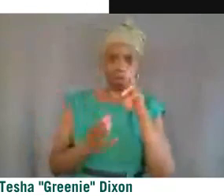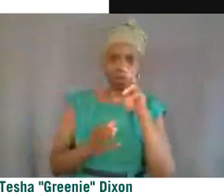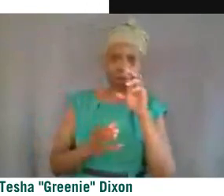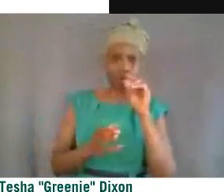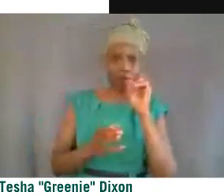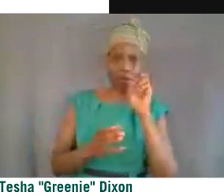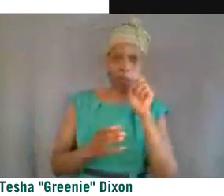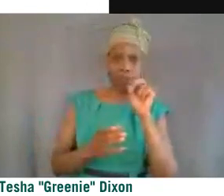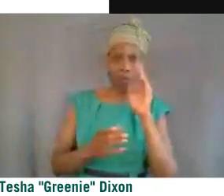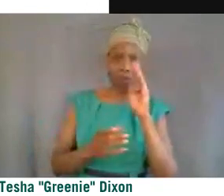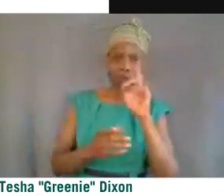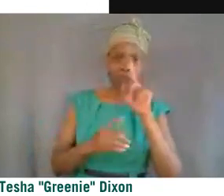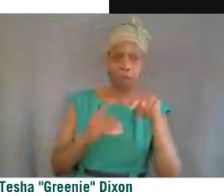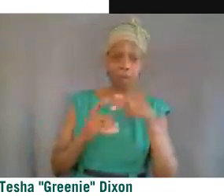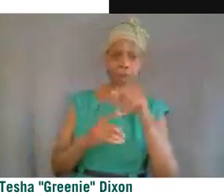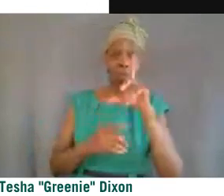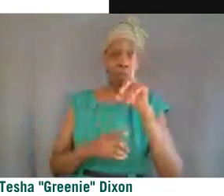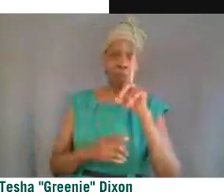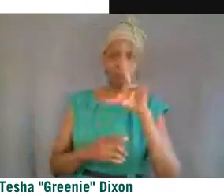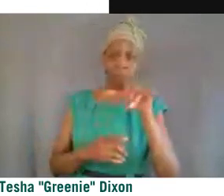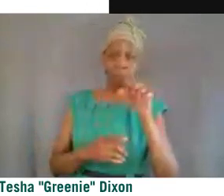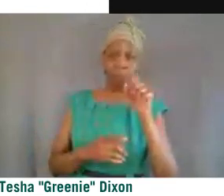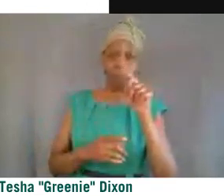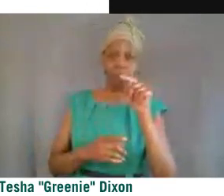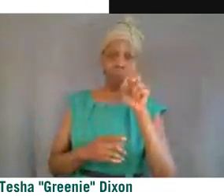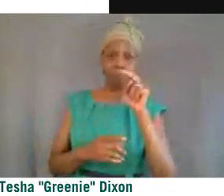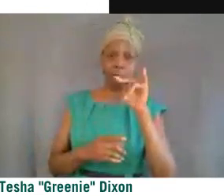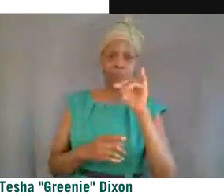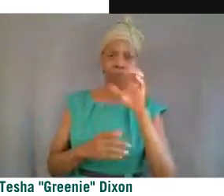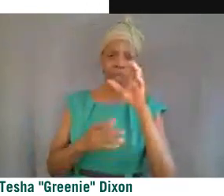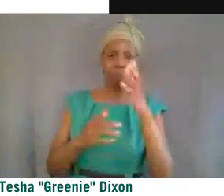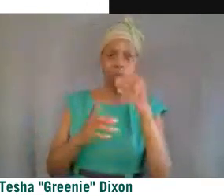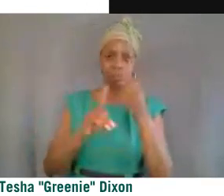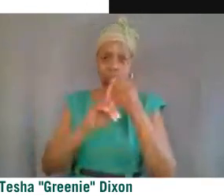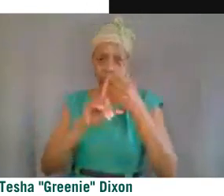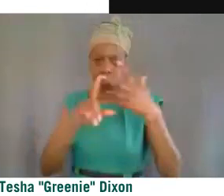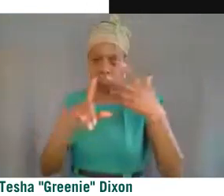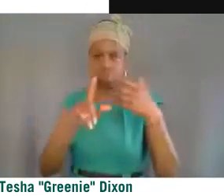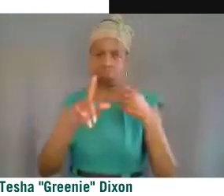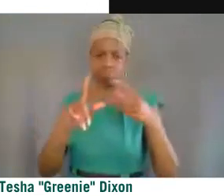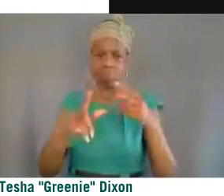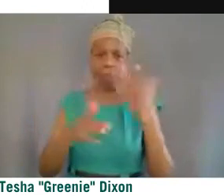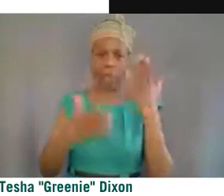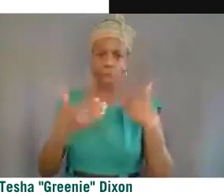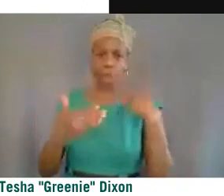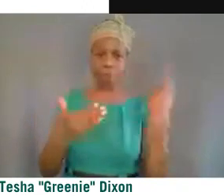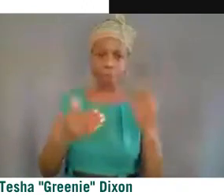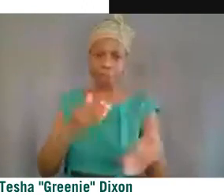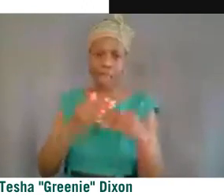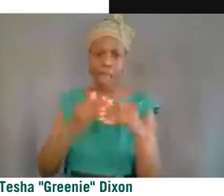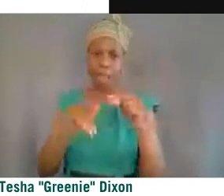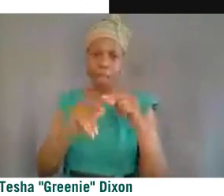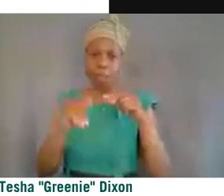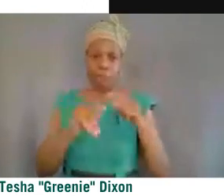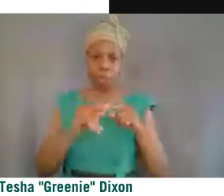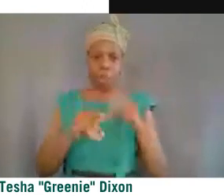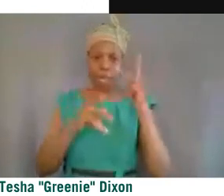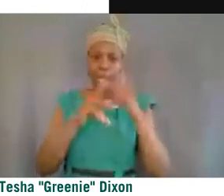sort of expand on that a little bit further. You might have something else to add prior, but just keep that question I just asked in mind as well.